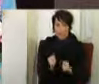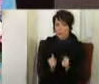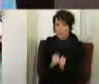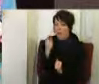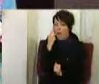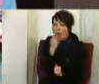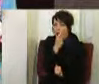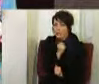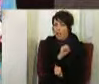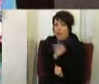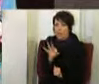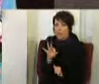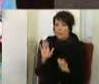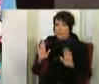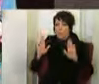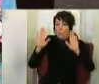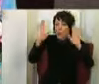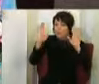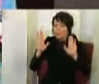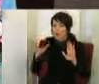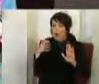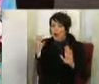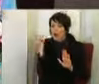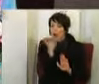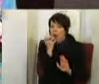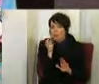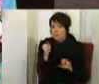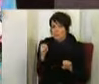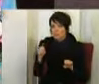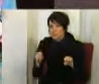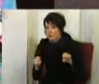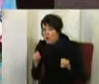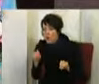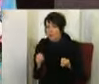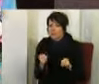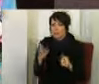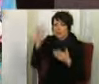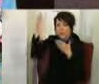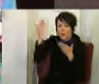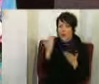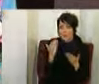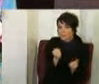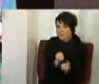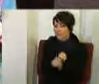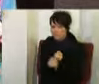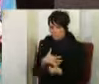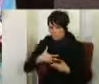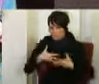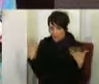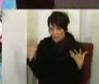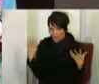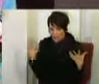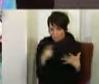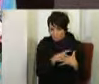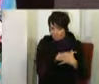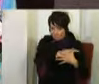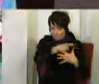of wonder, of doubt, of grace, of love, of anger, that we might